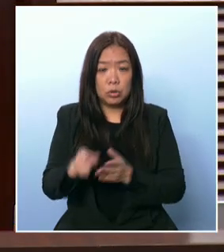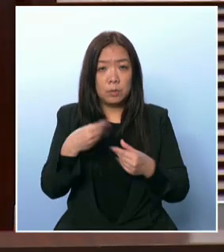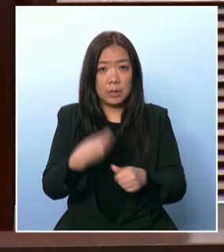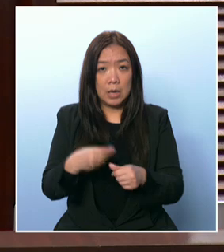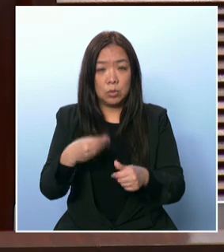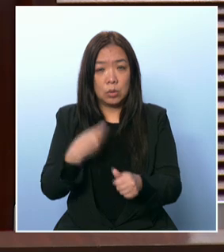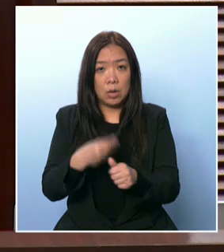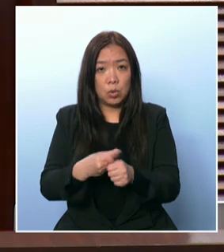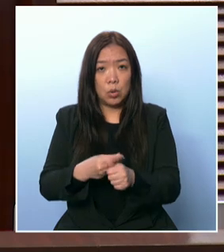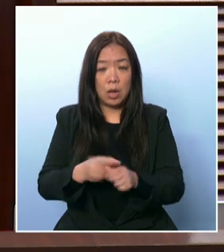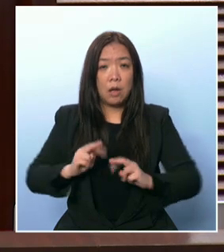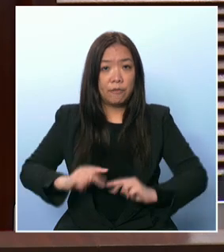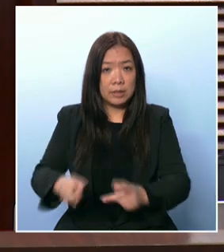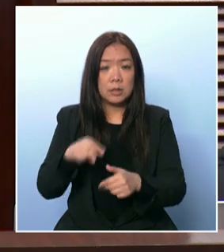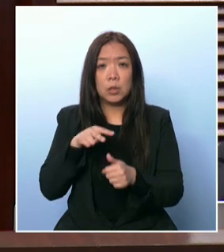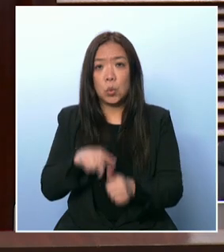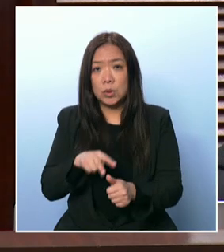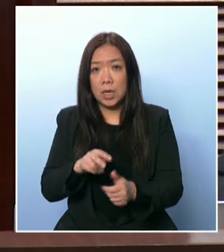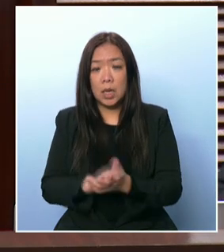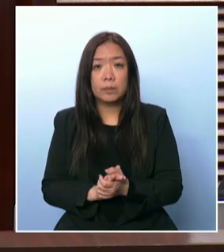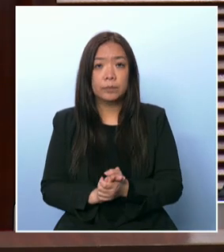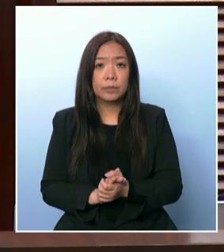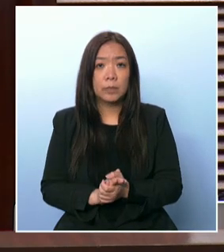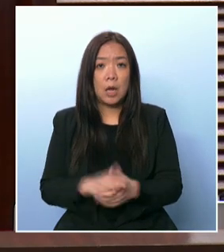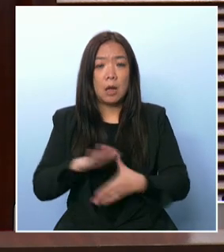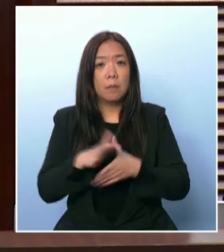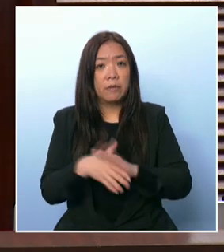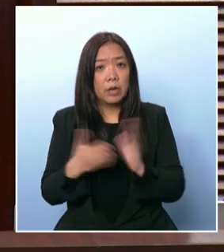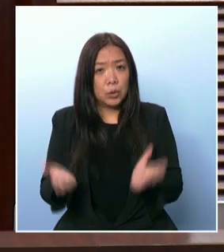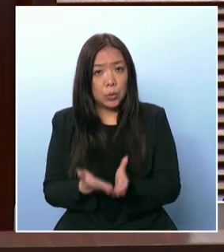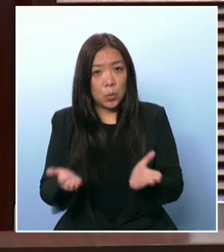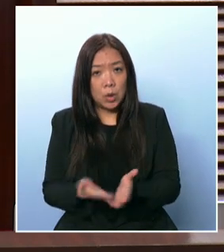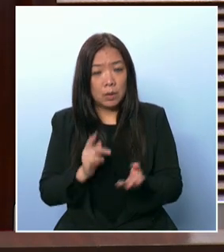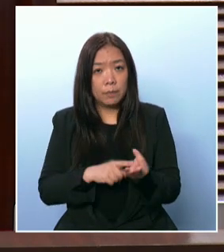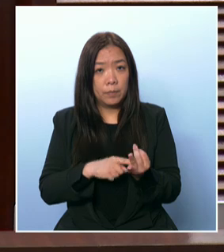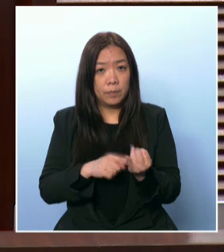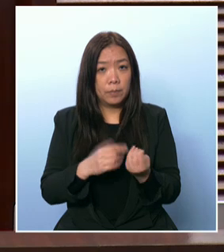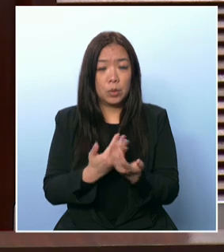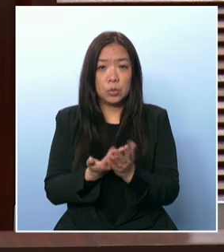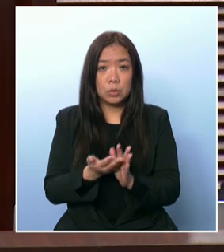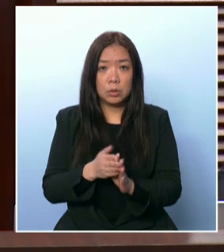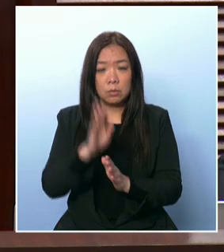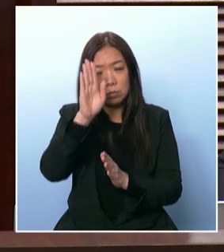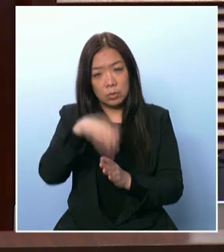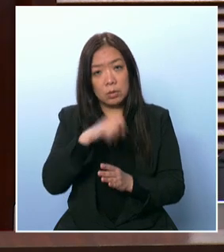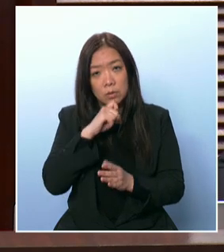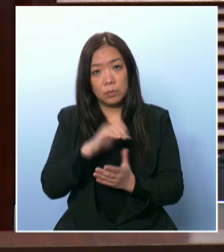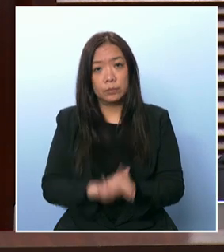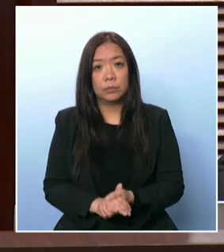Now, when we are formulating the blueprints for Chinese medicine development, in terms of training, regulatory approach,